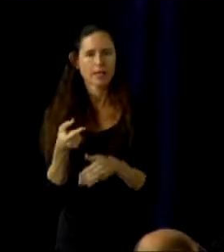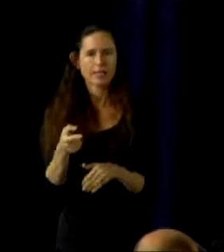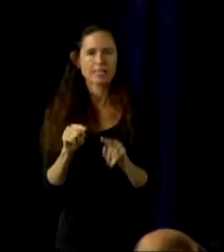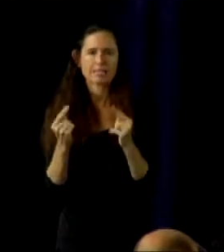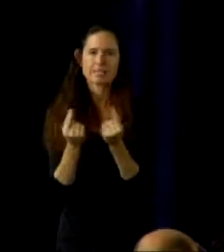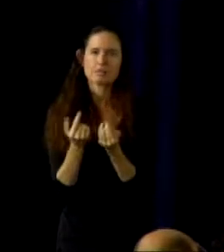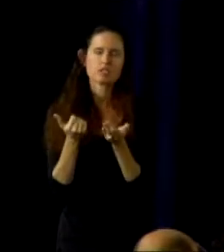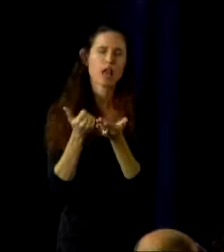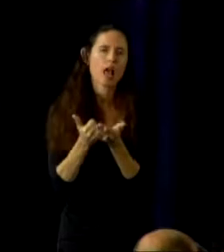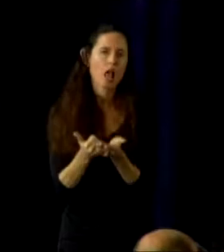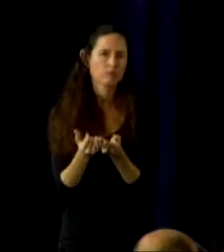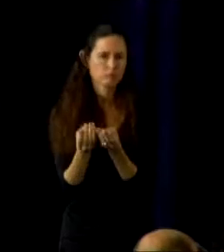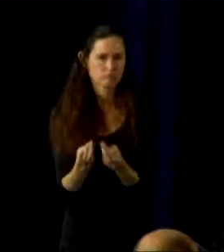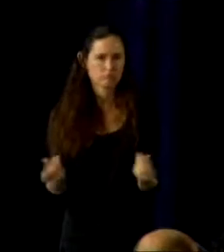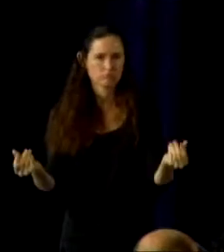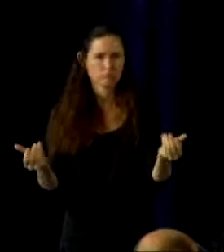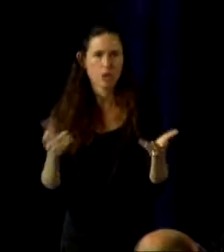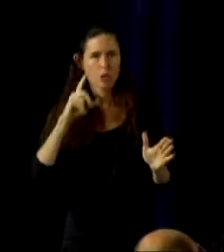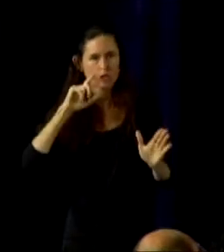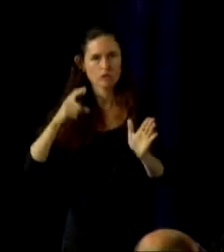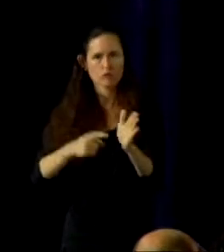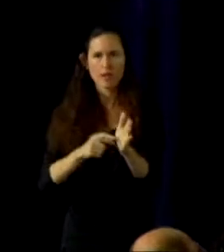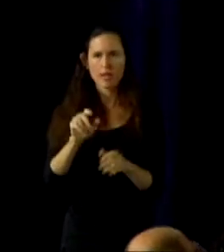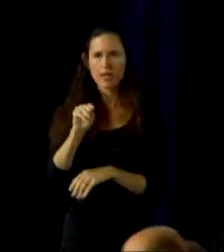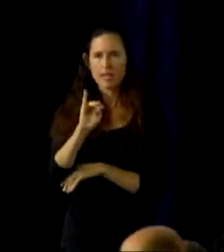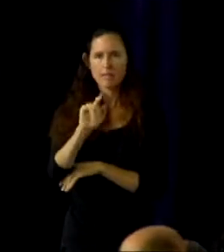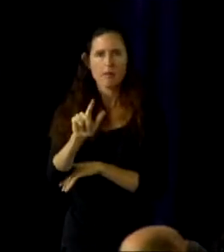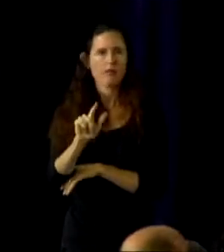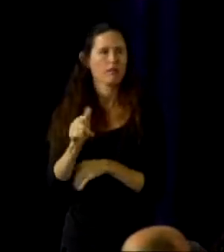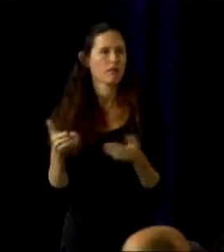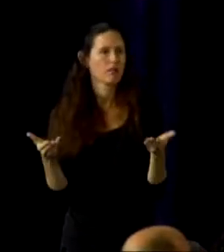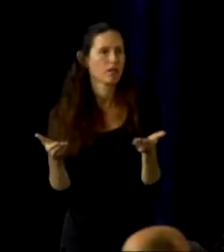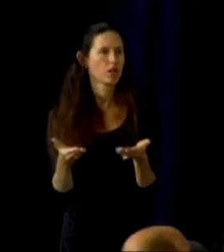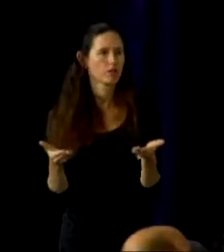get things done. And I want to recognize Michael Litchfield, if he's here.